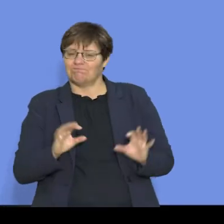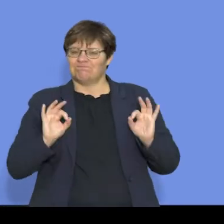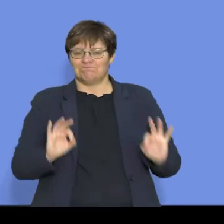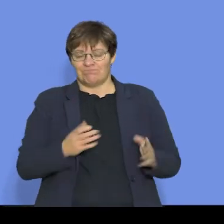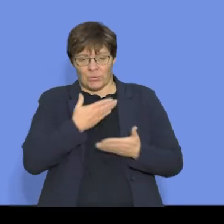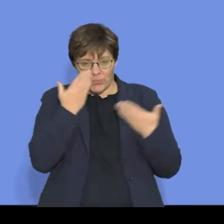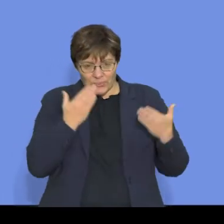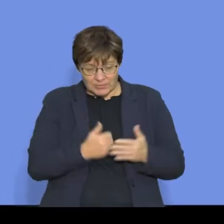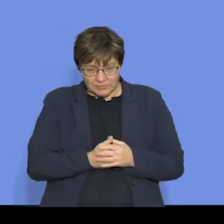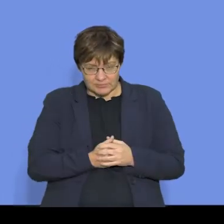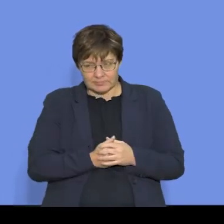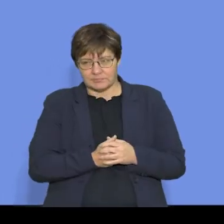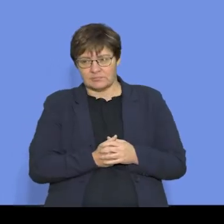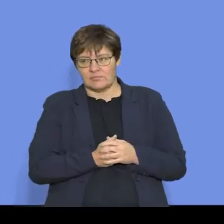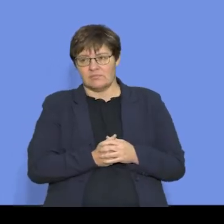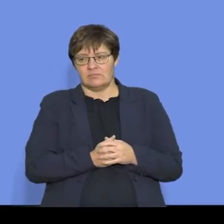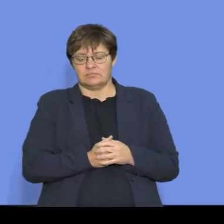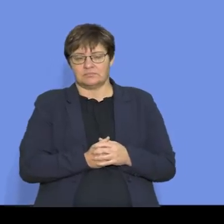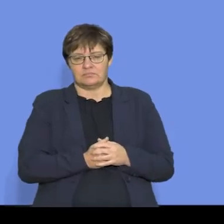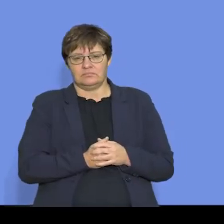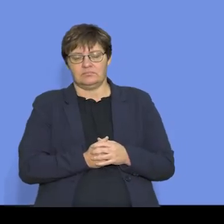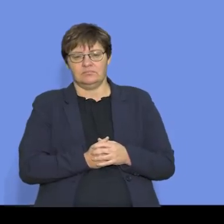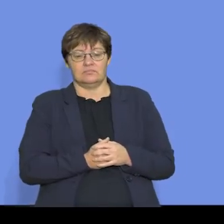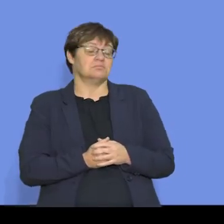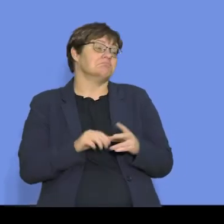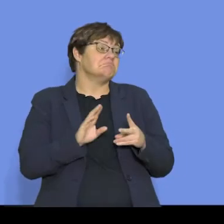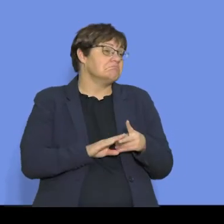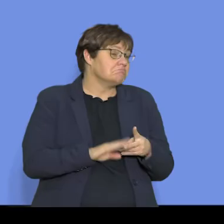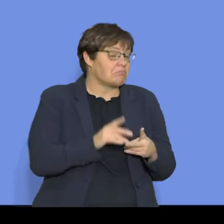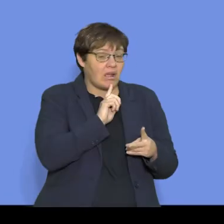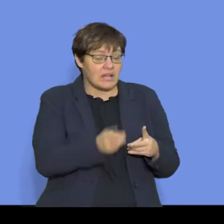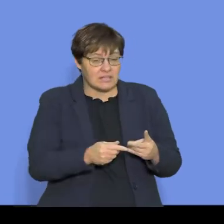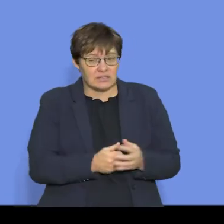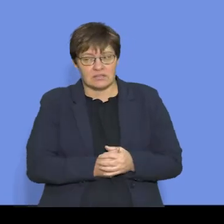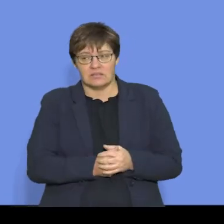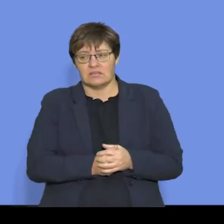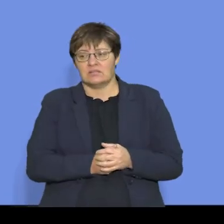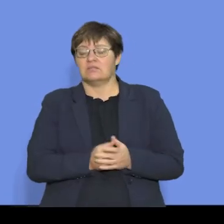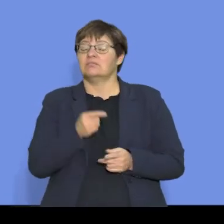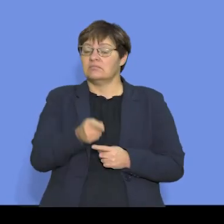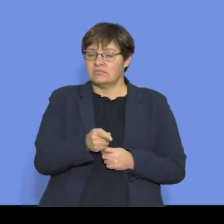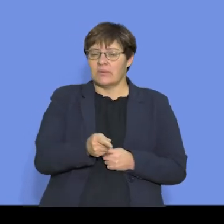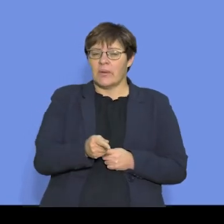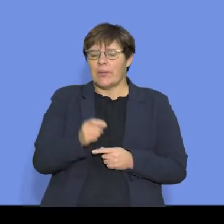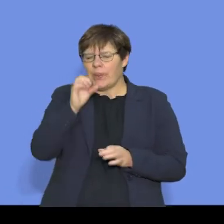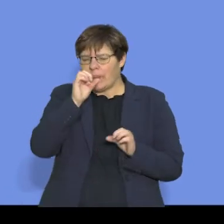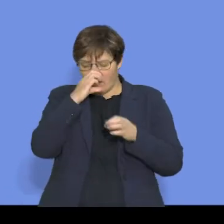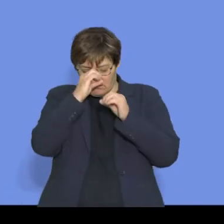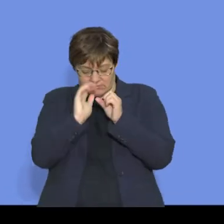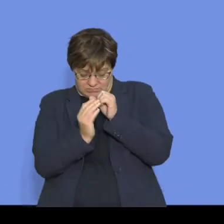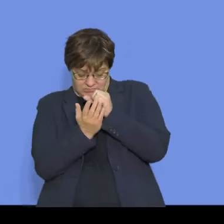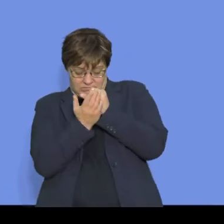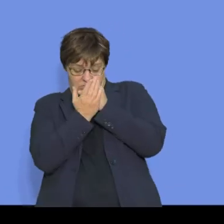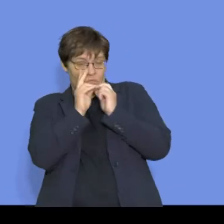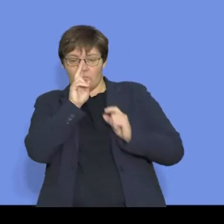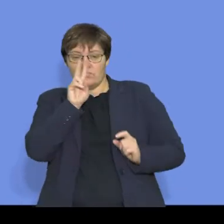fossilization weren't good. Another answer you could give is that the organisms were microscopic,